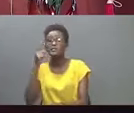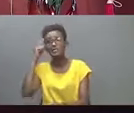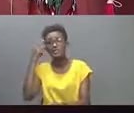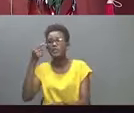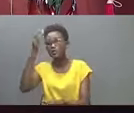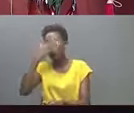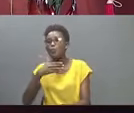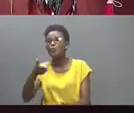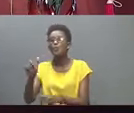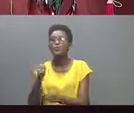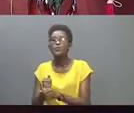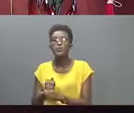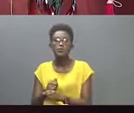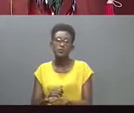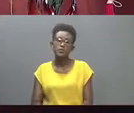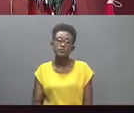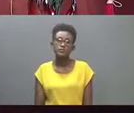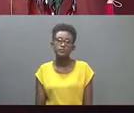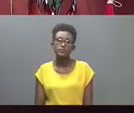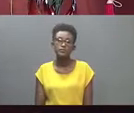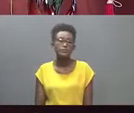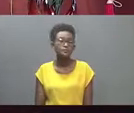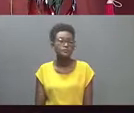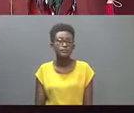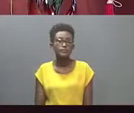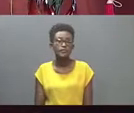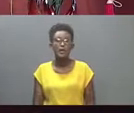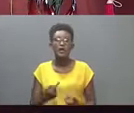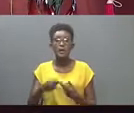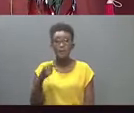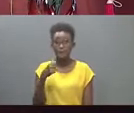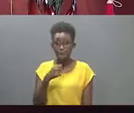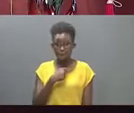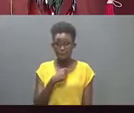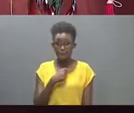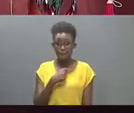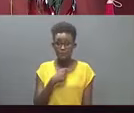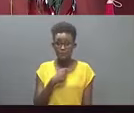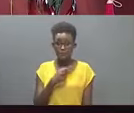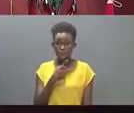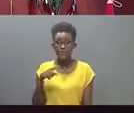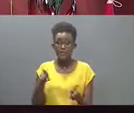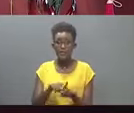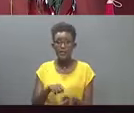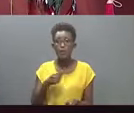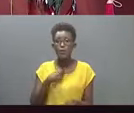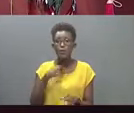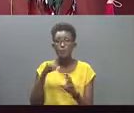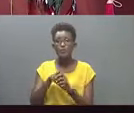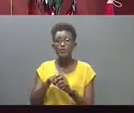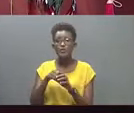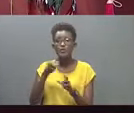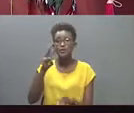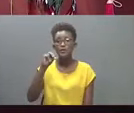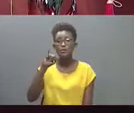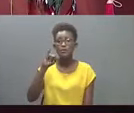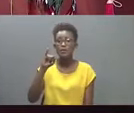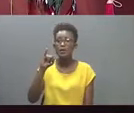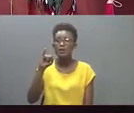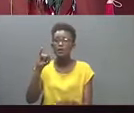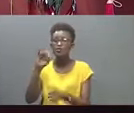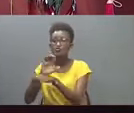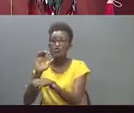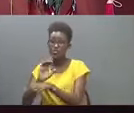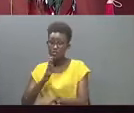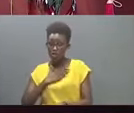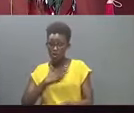ko umurimo wa Satani ugarukira ku muntu umwe. And I'm in our ministry, one of the main